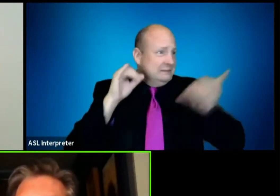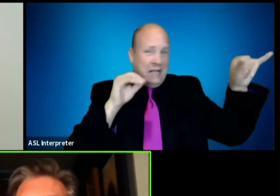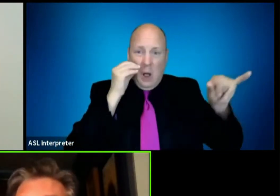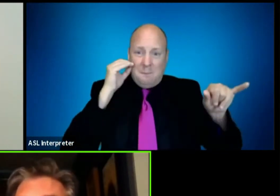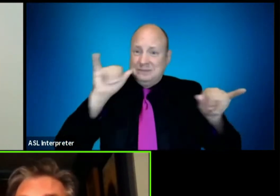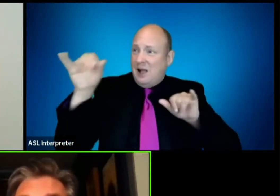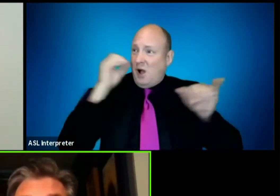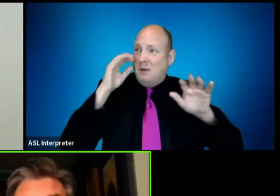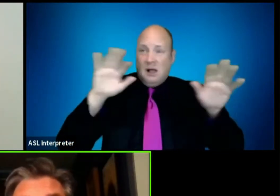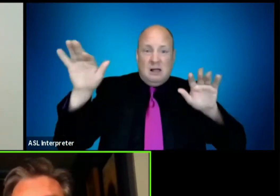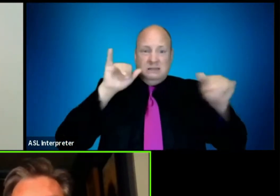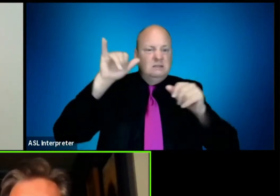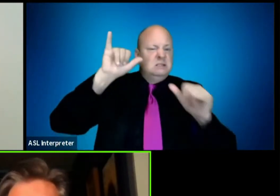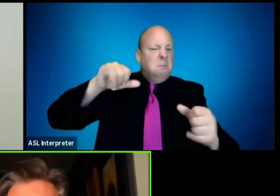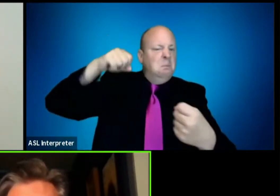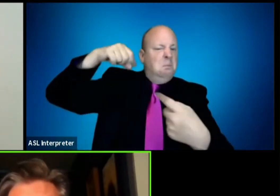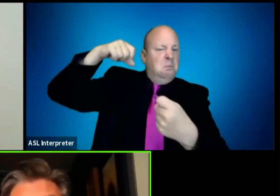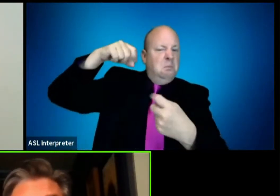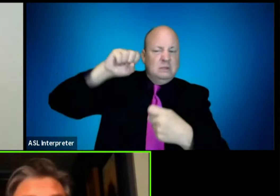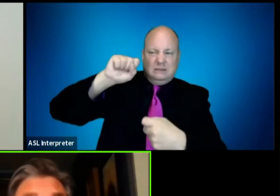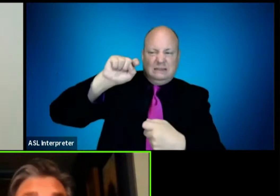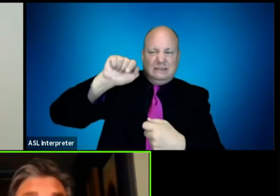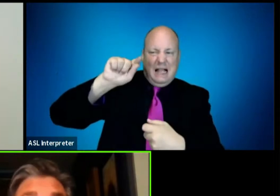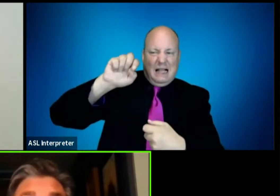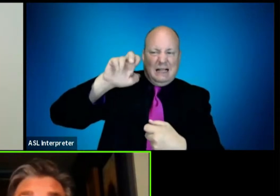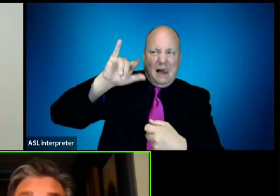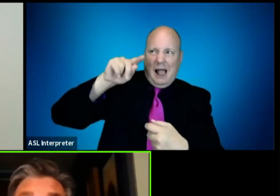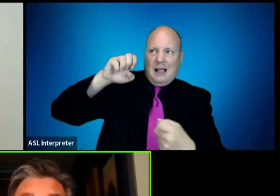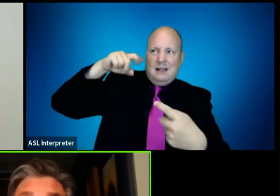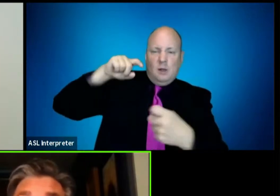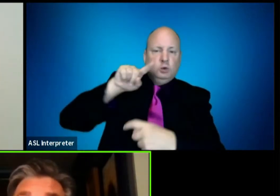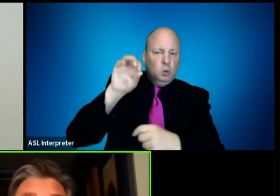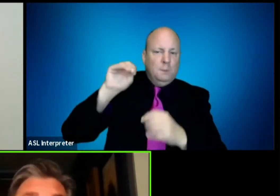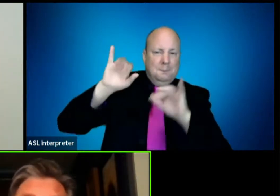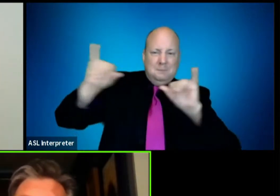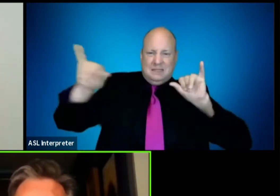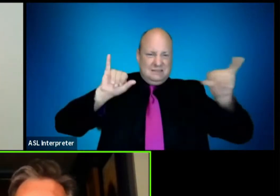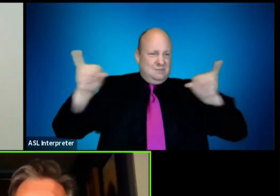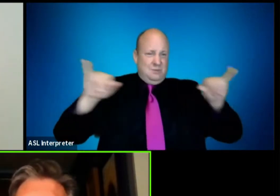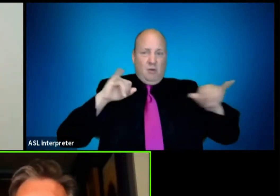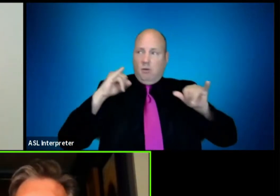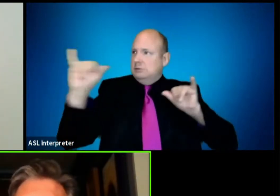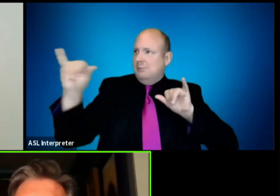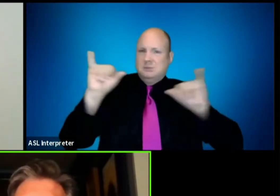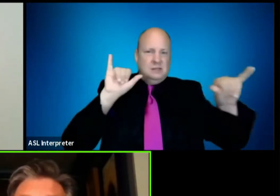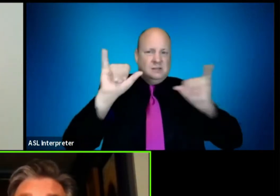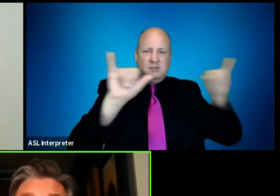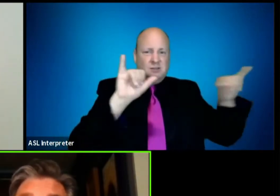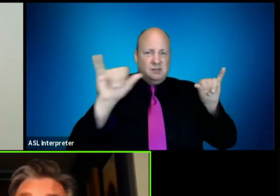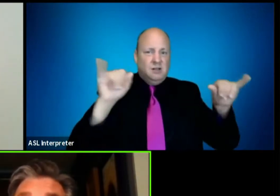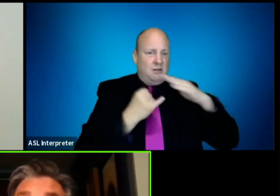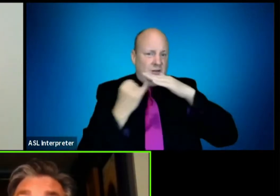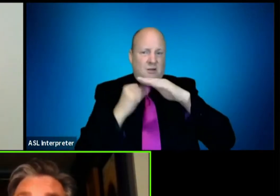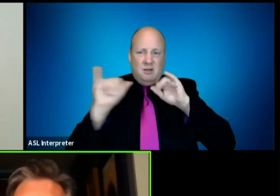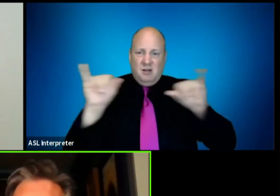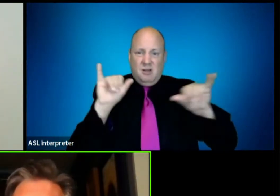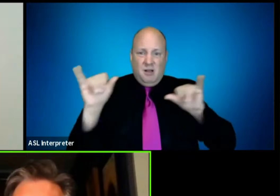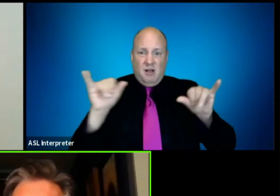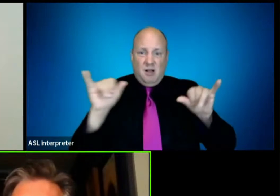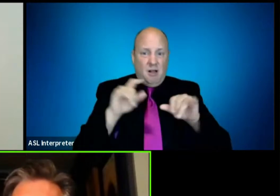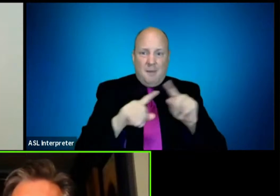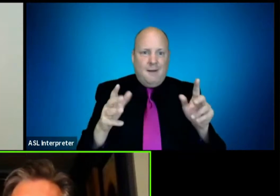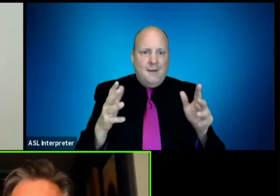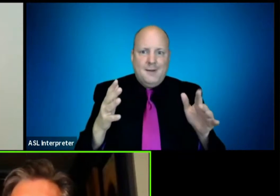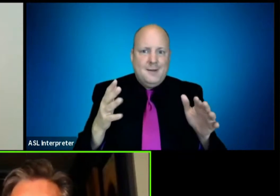learning while they're quarantined at home, schools oftentimes will make the difficult decision that there are enough